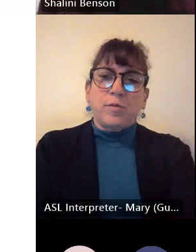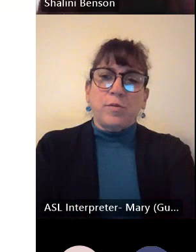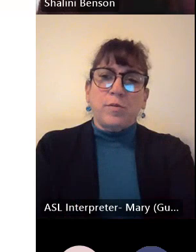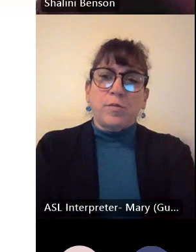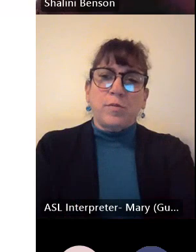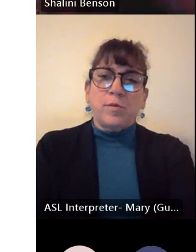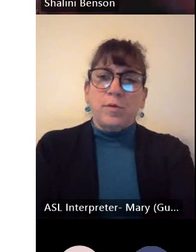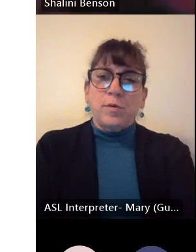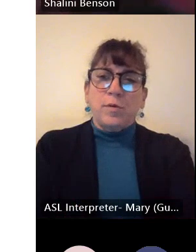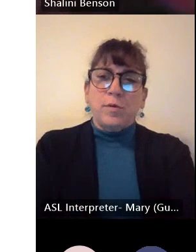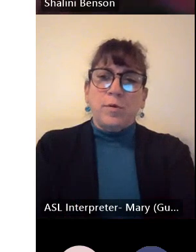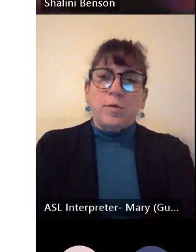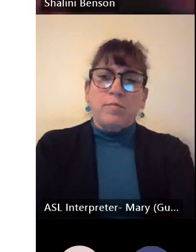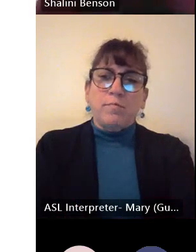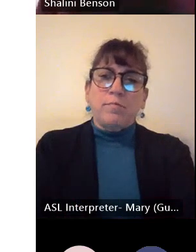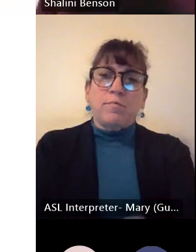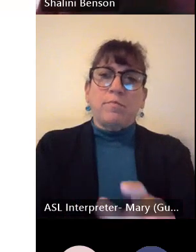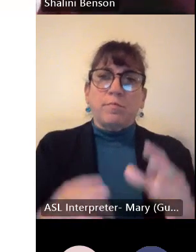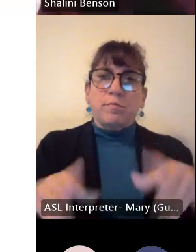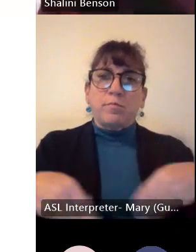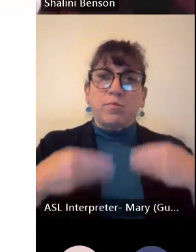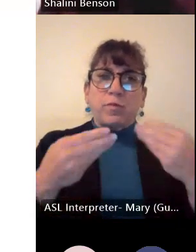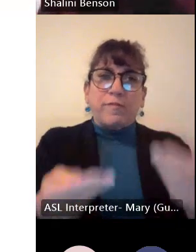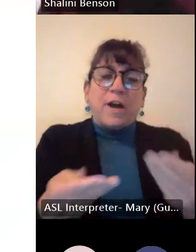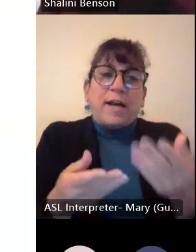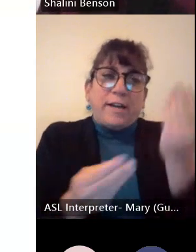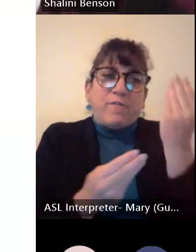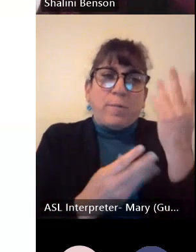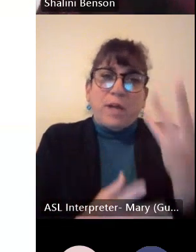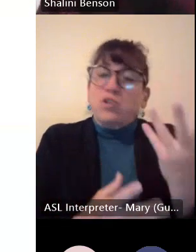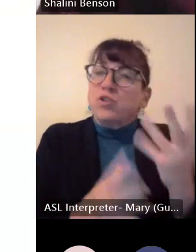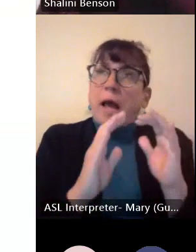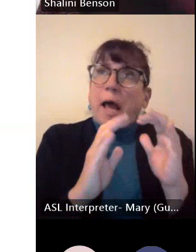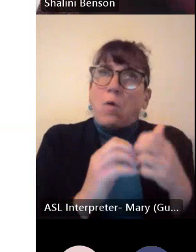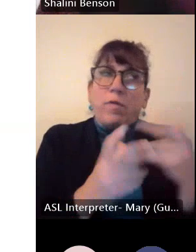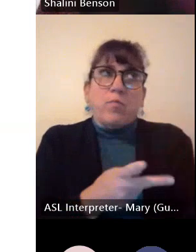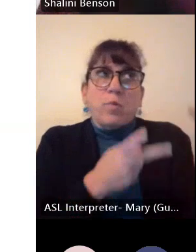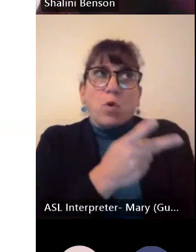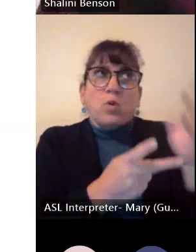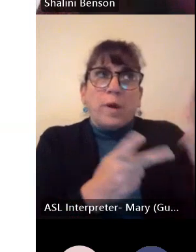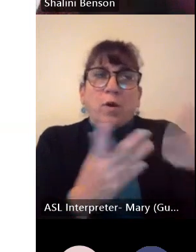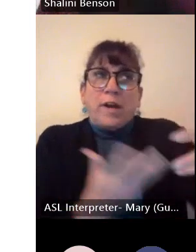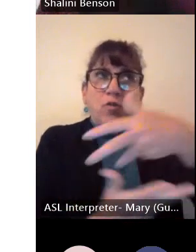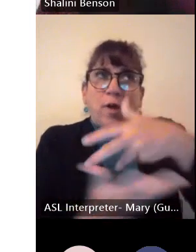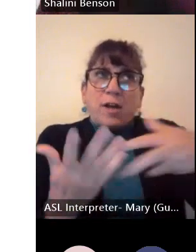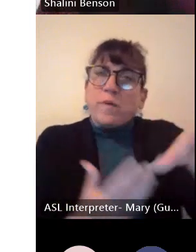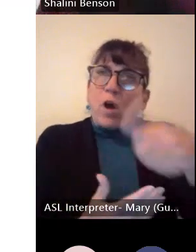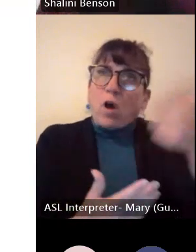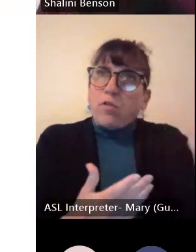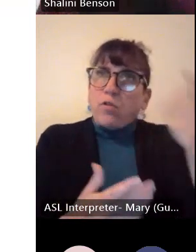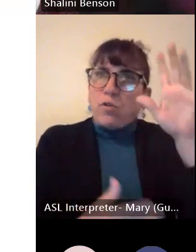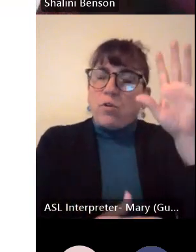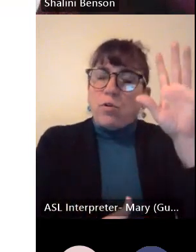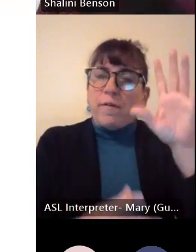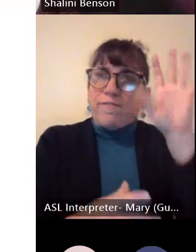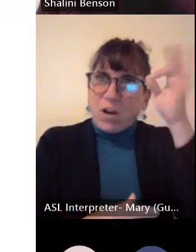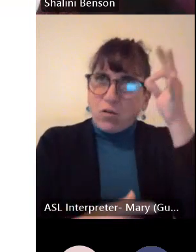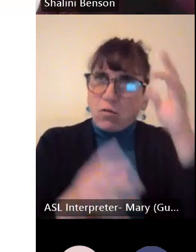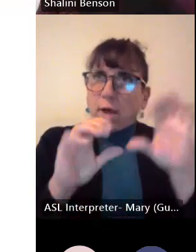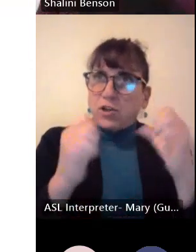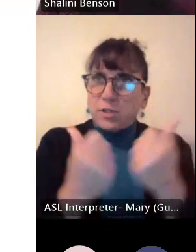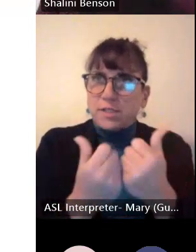provide information on how the proposals will interact with other federal agencies, as well